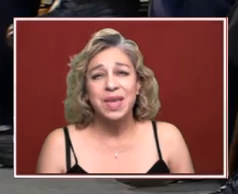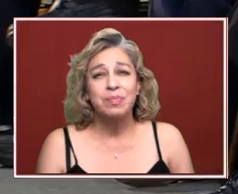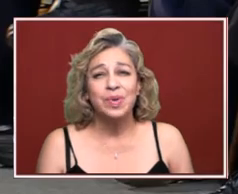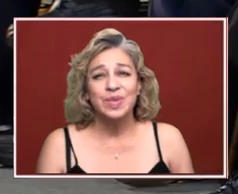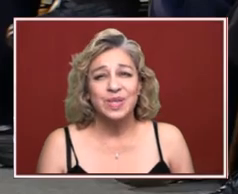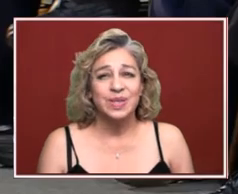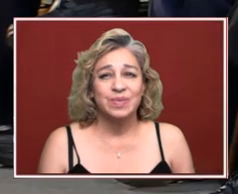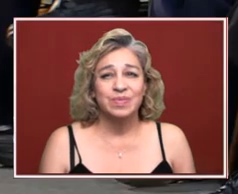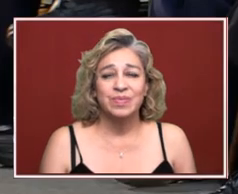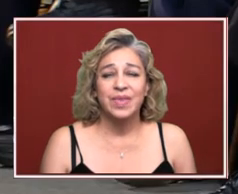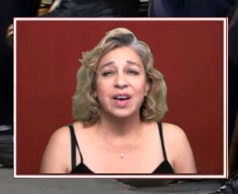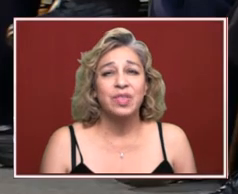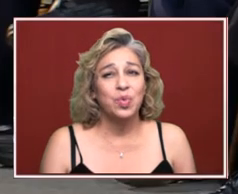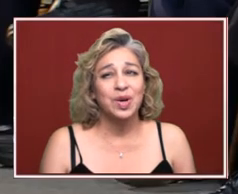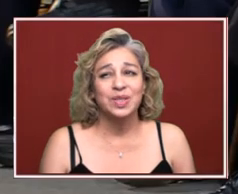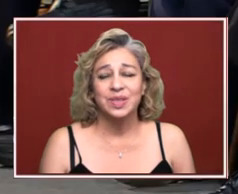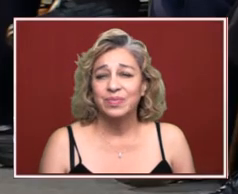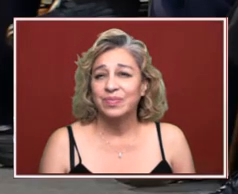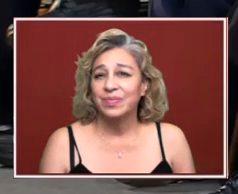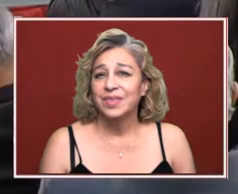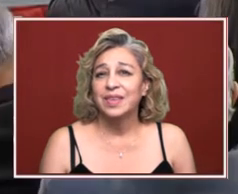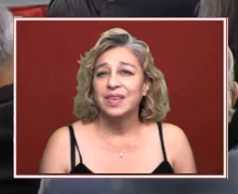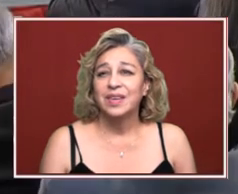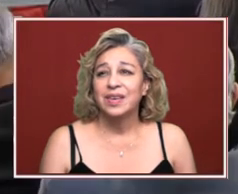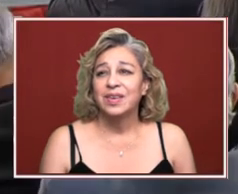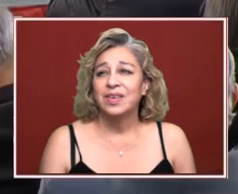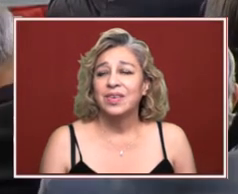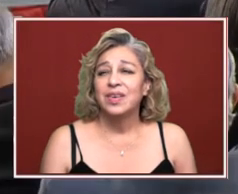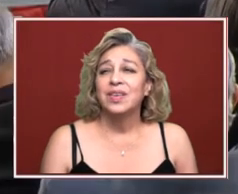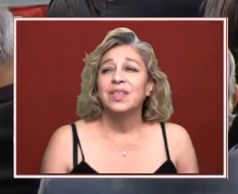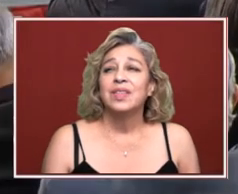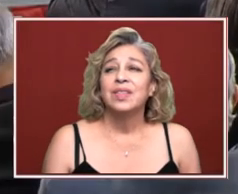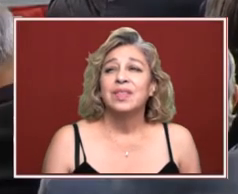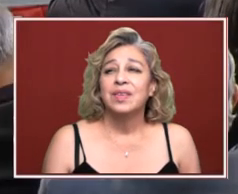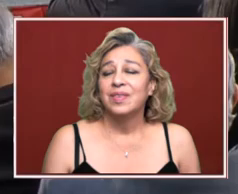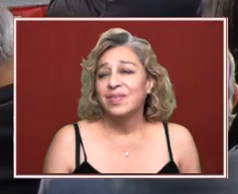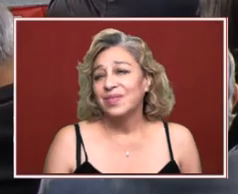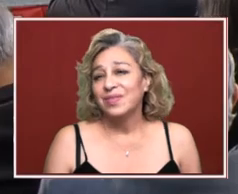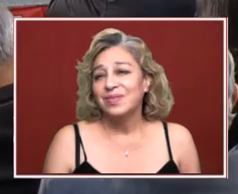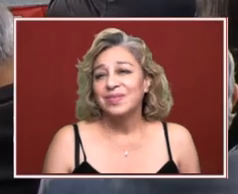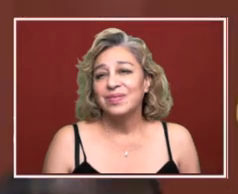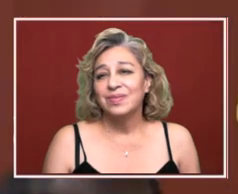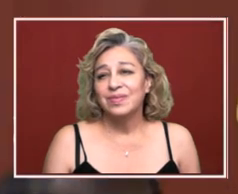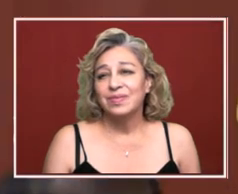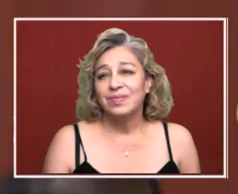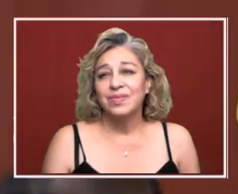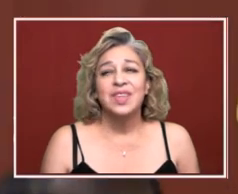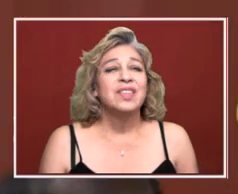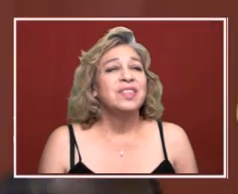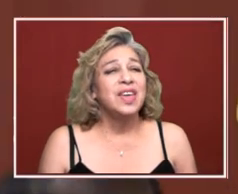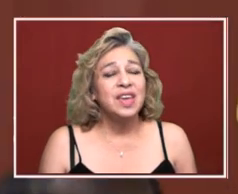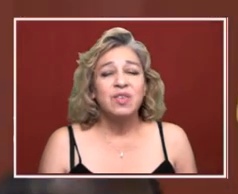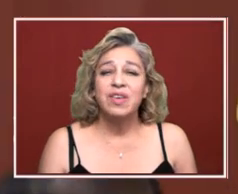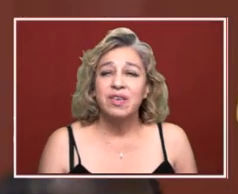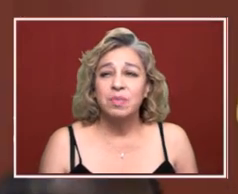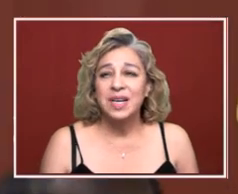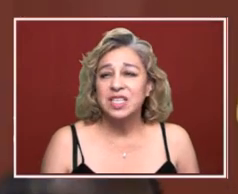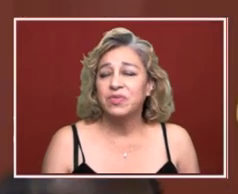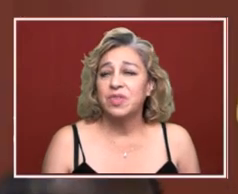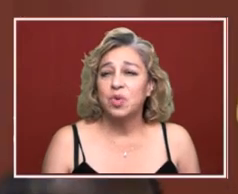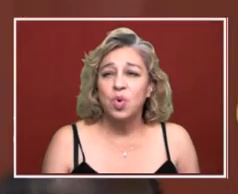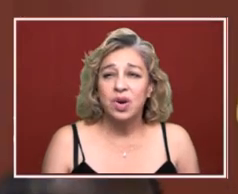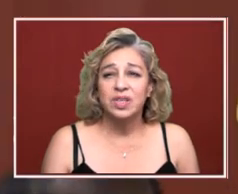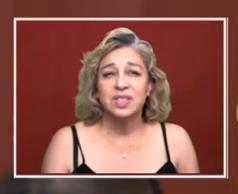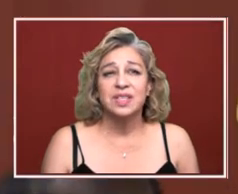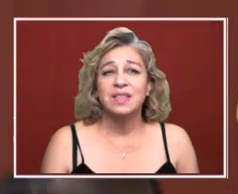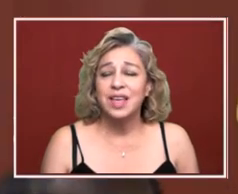and peoples. Del mundo. Muchas gracias por el trabajo que ustedes llevan a cabo. Thank you very much